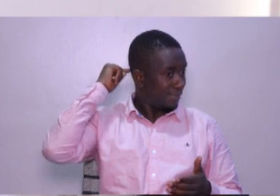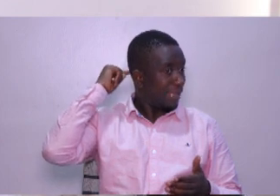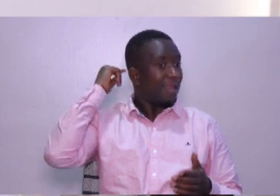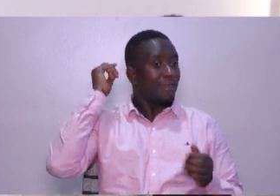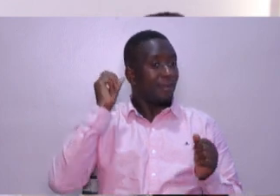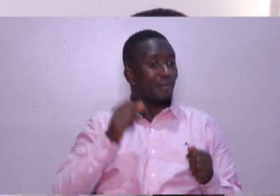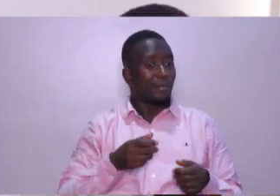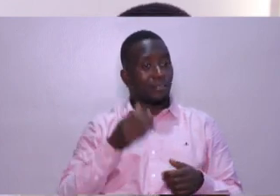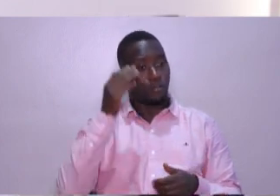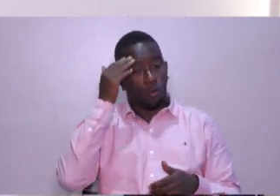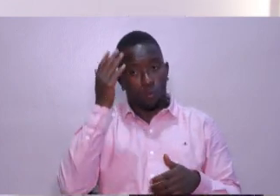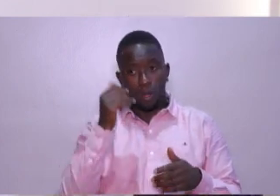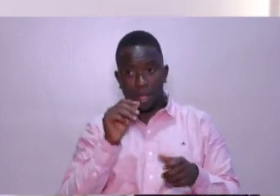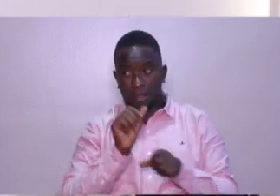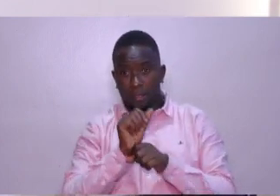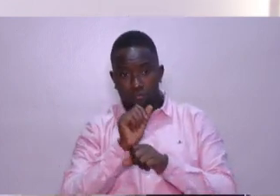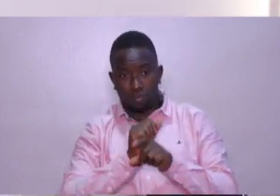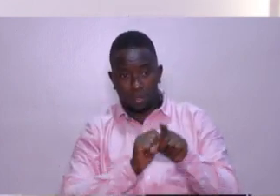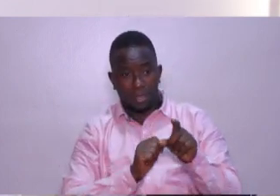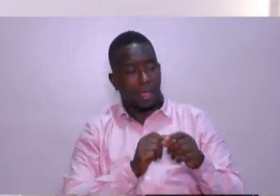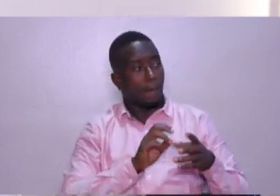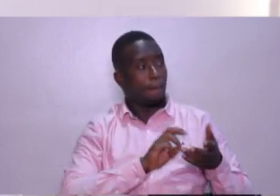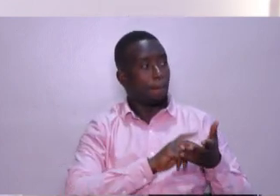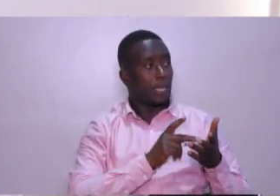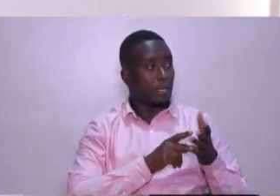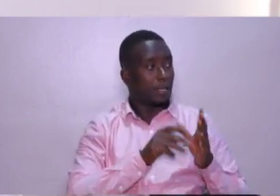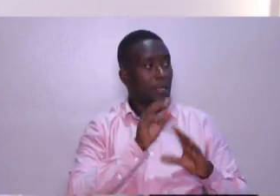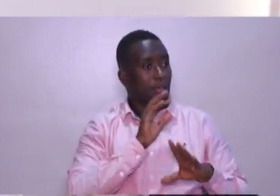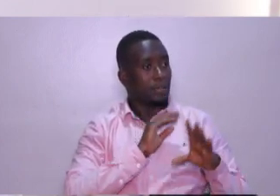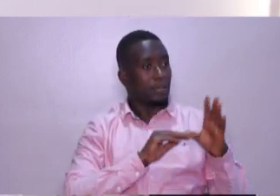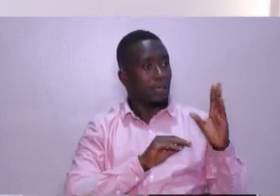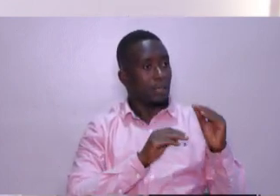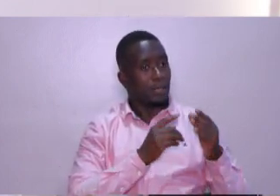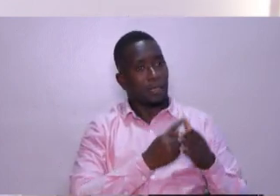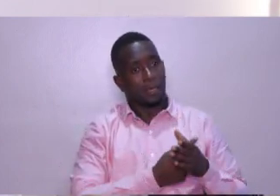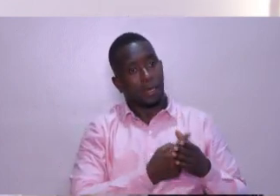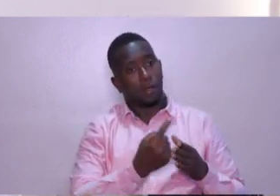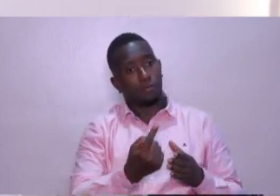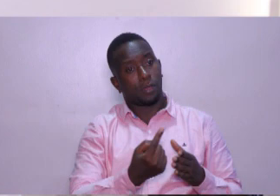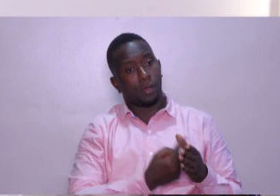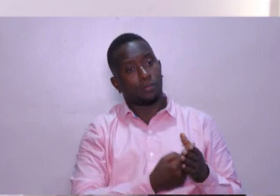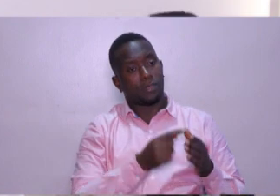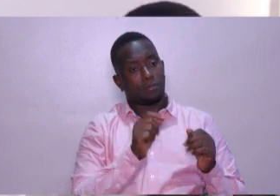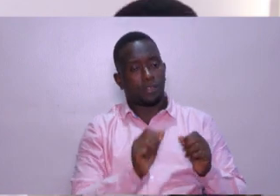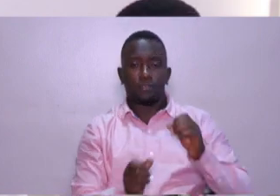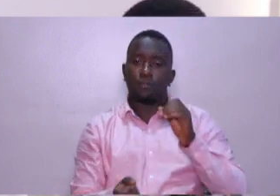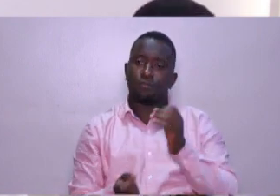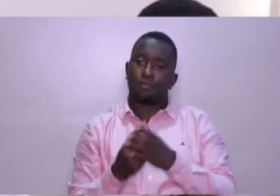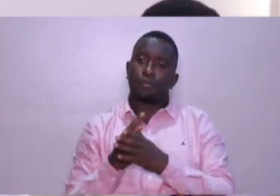this. So the learning outcomes are number one. They must come at the beginning. It's important.